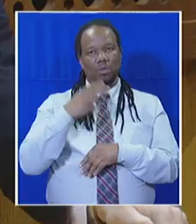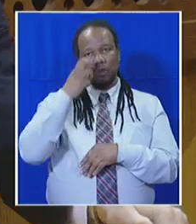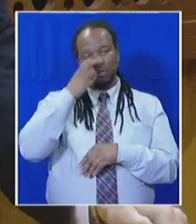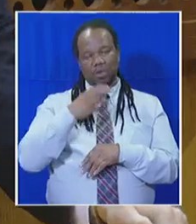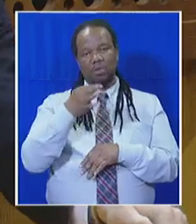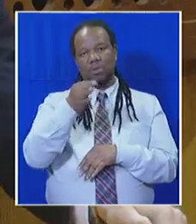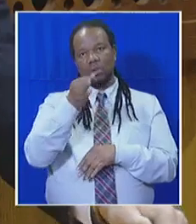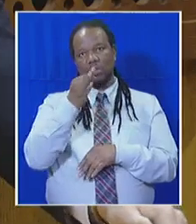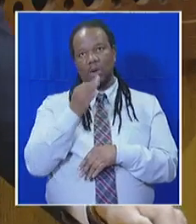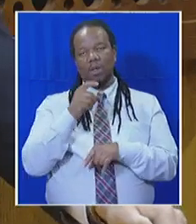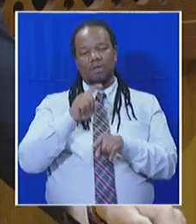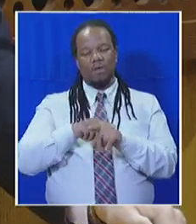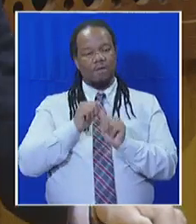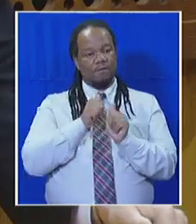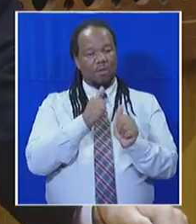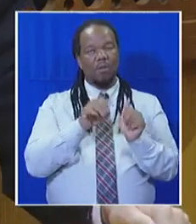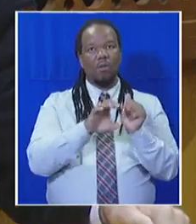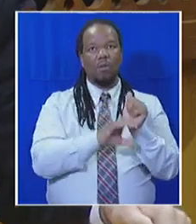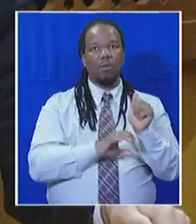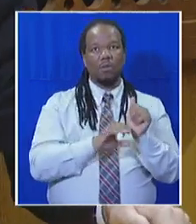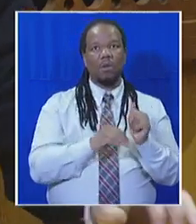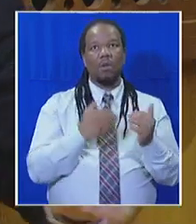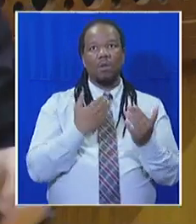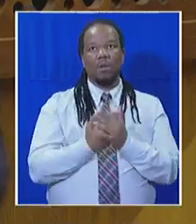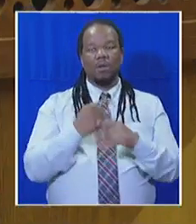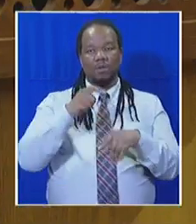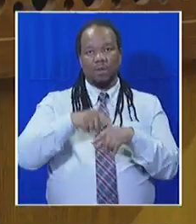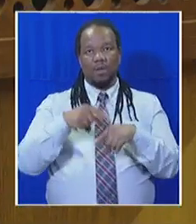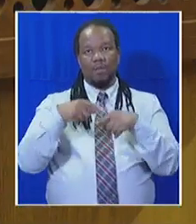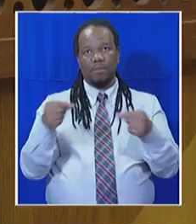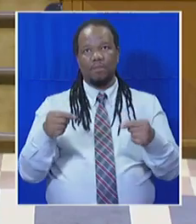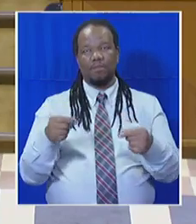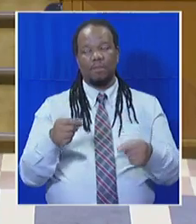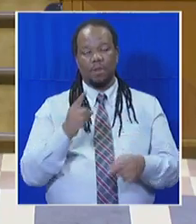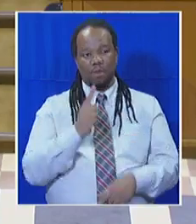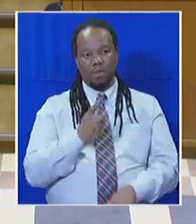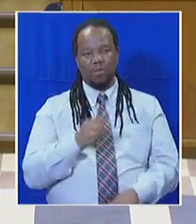do by the Constitution. Honourable Member, your time has expired.